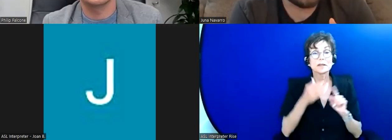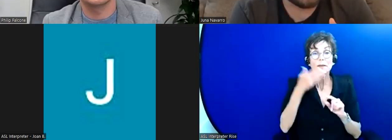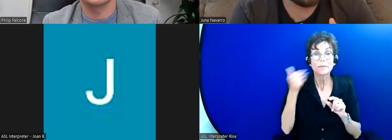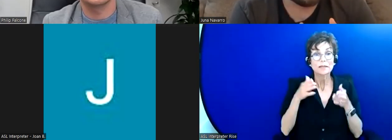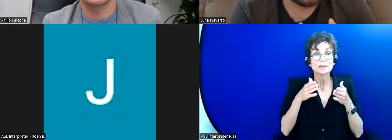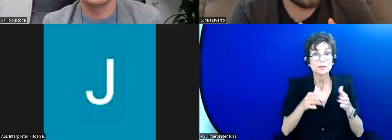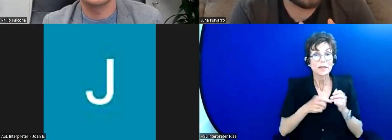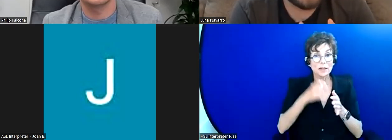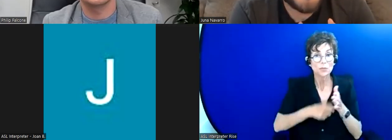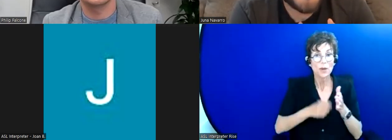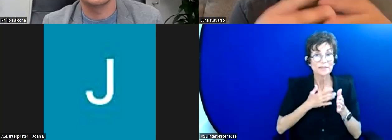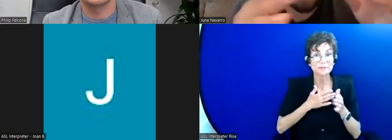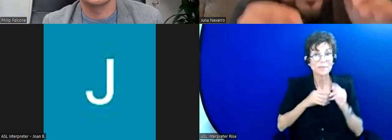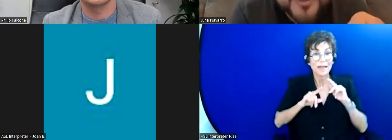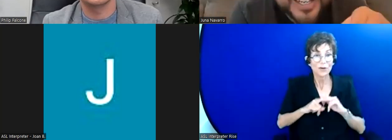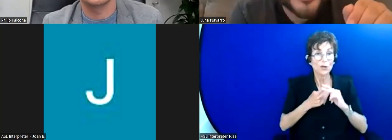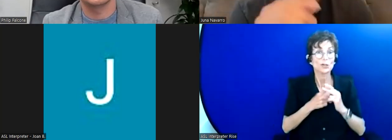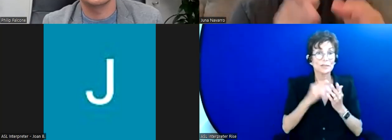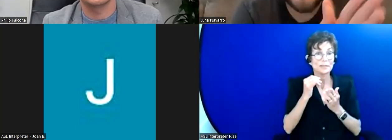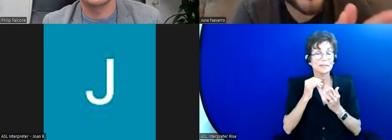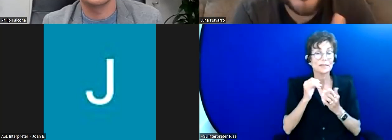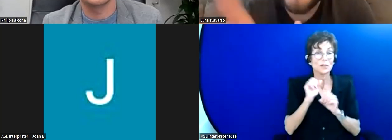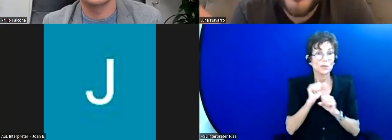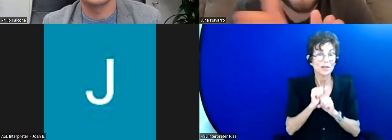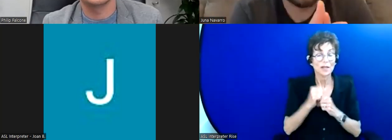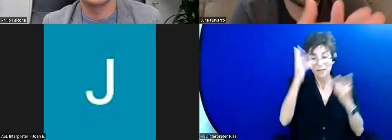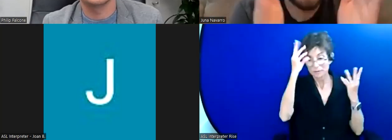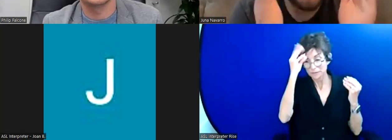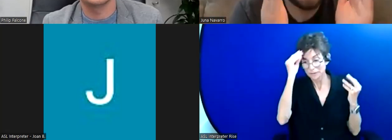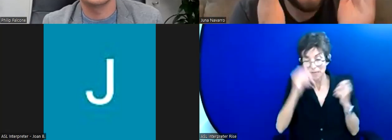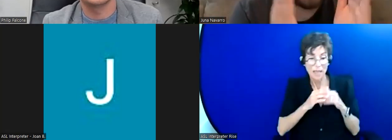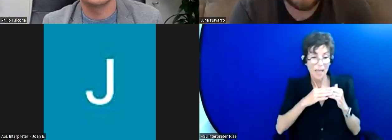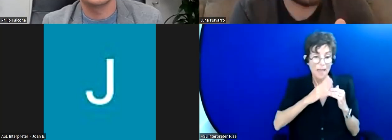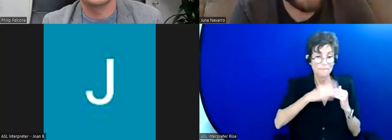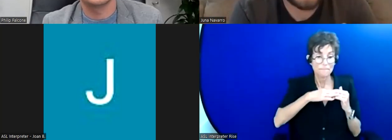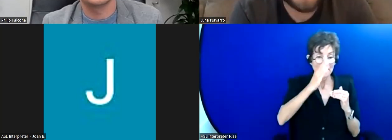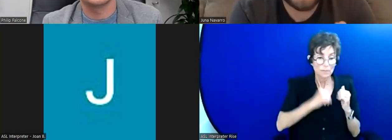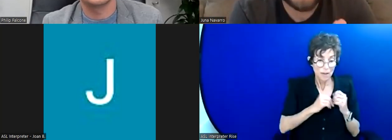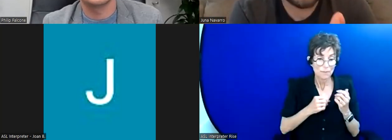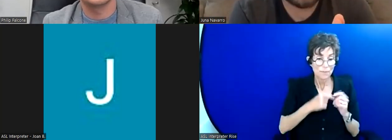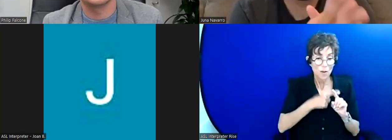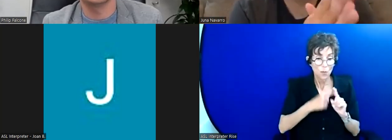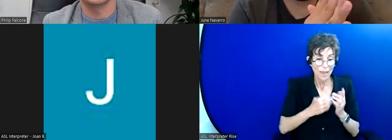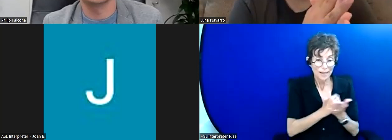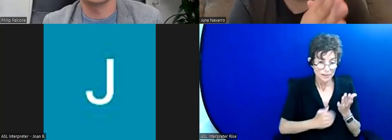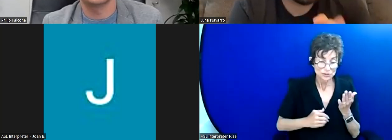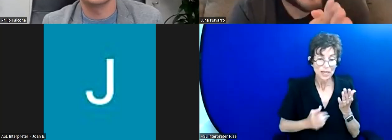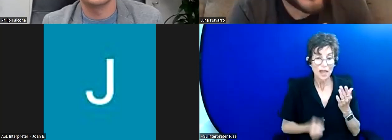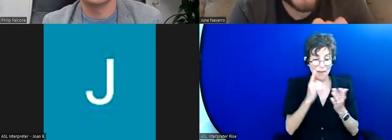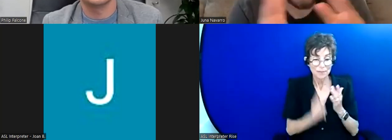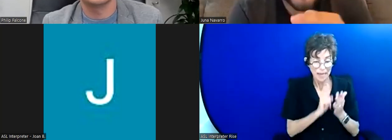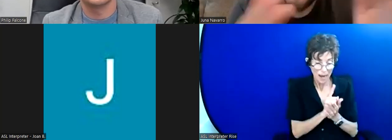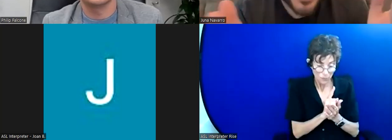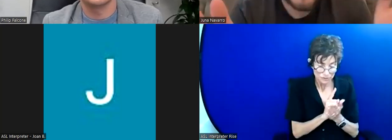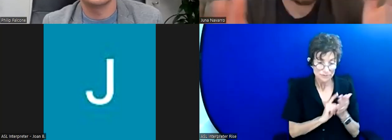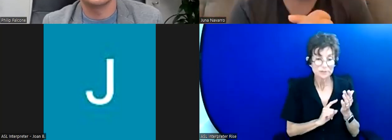is I literally went minimum wage. How many hours does this take me? All right. I did not want to get paid under minimum wage. And